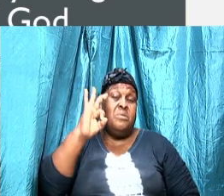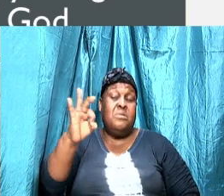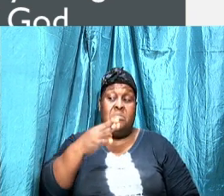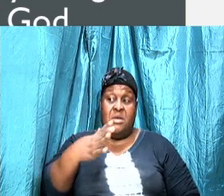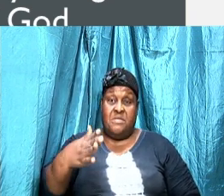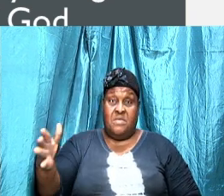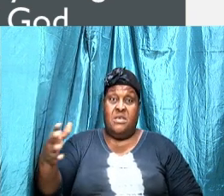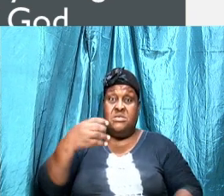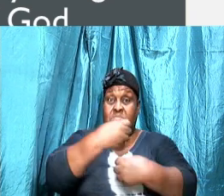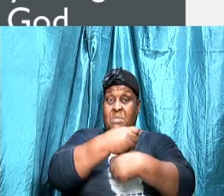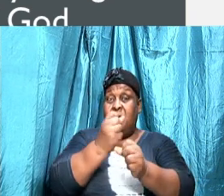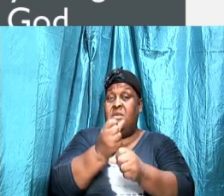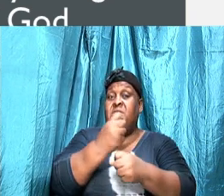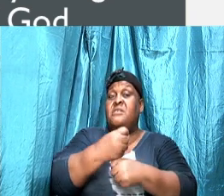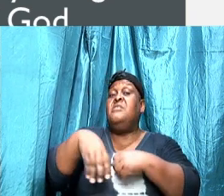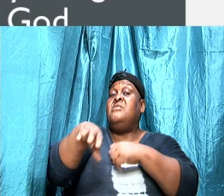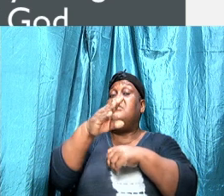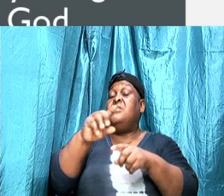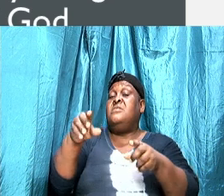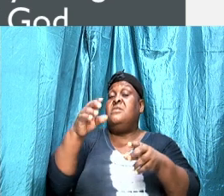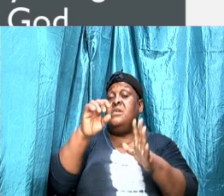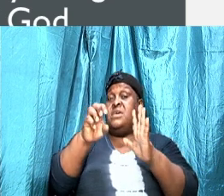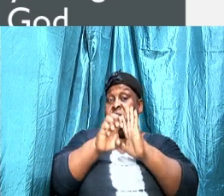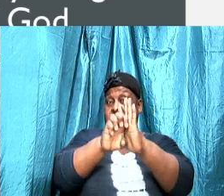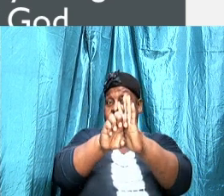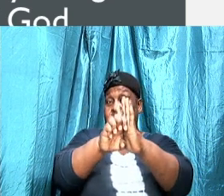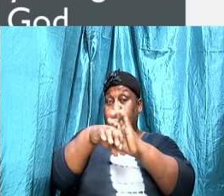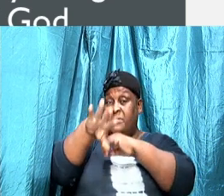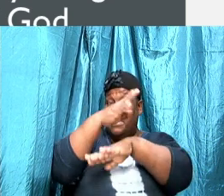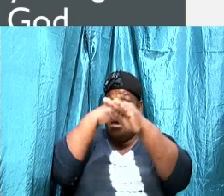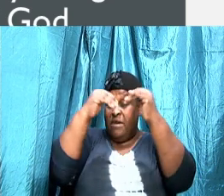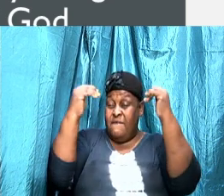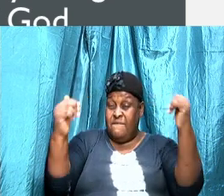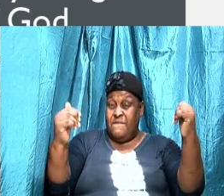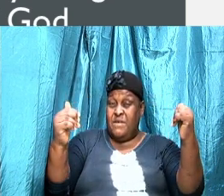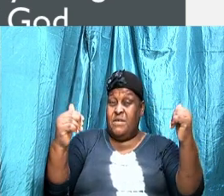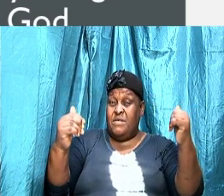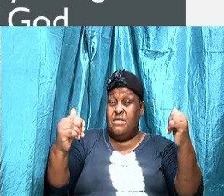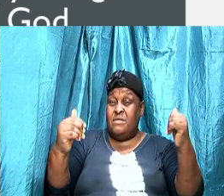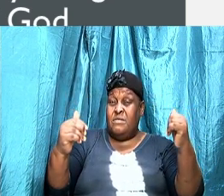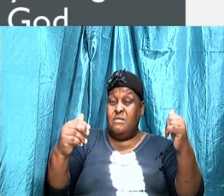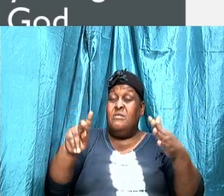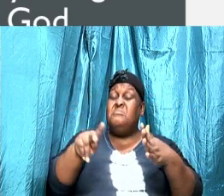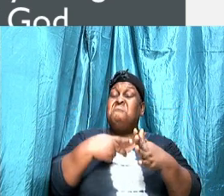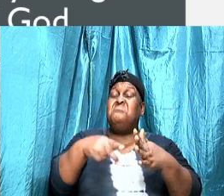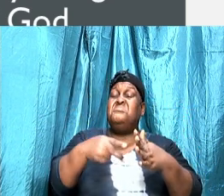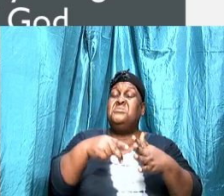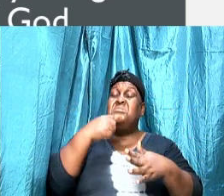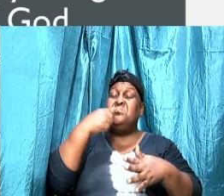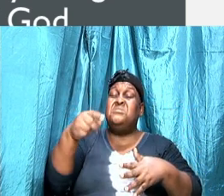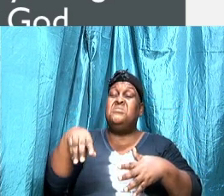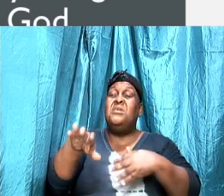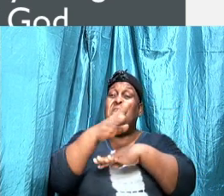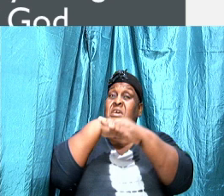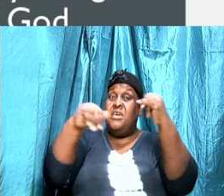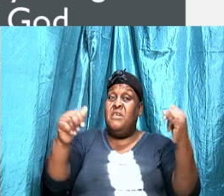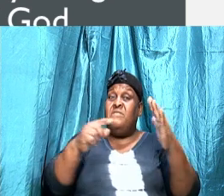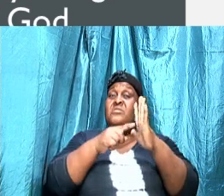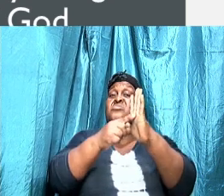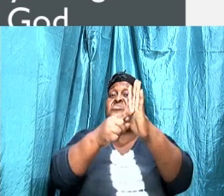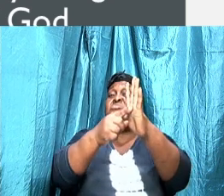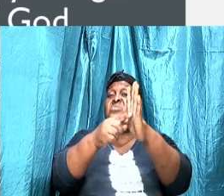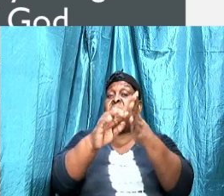For example, the heavens. You know, the scripture in Psalm says, the heavens declare the glory of God, and